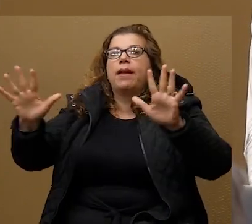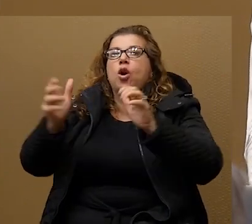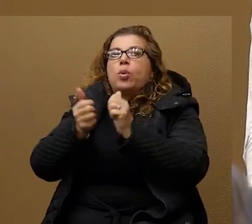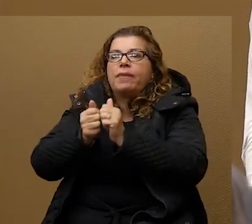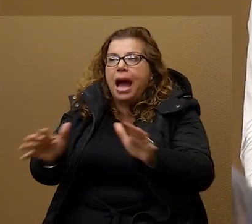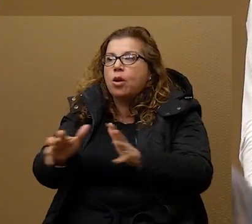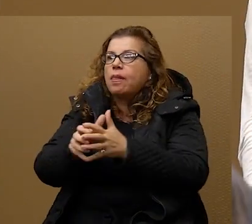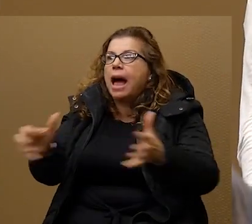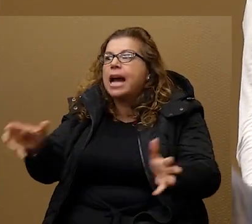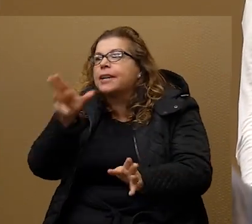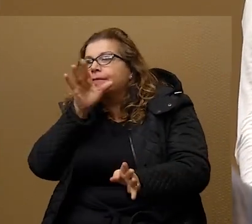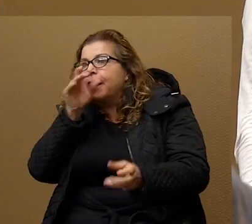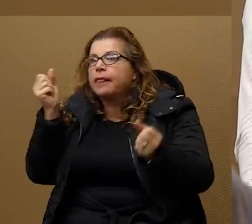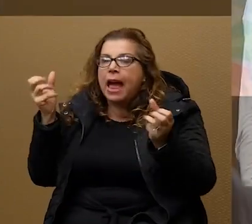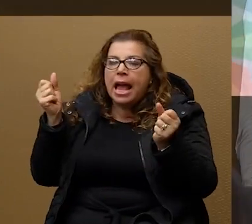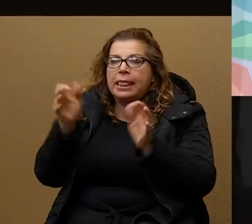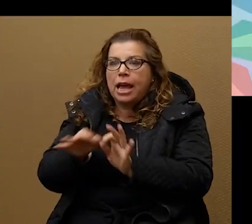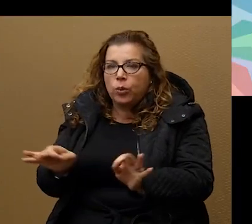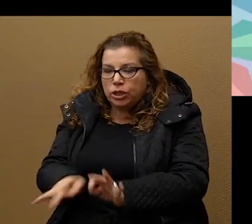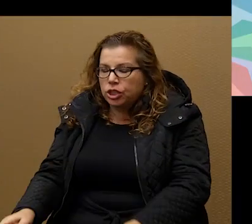language.